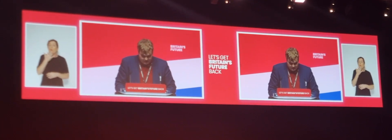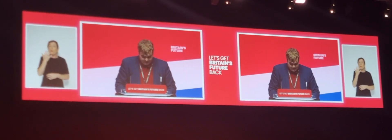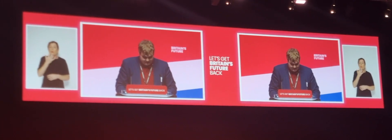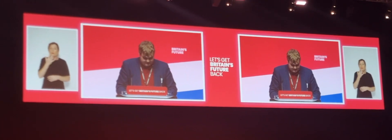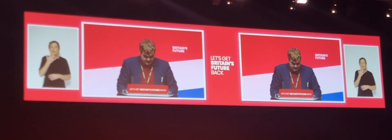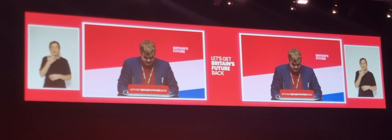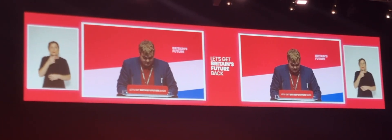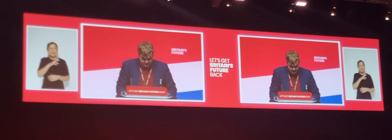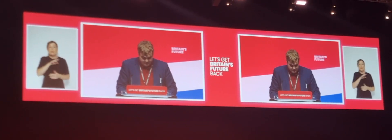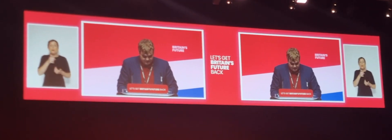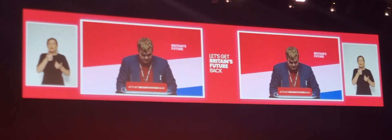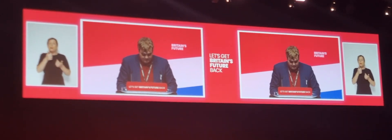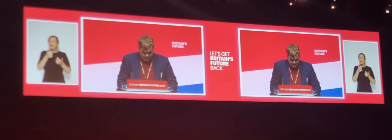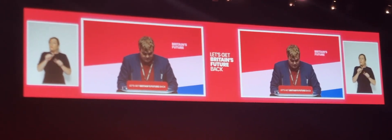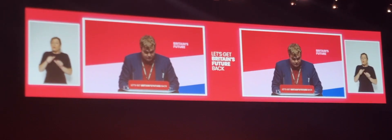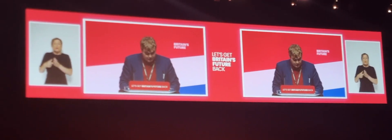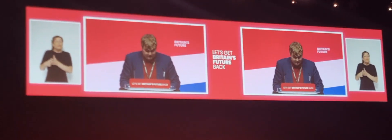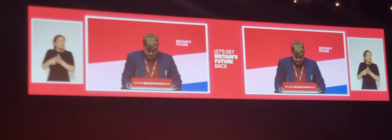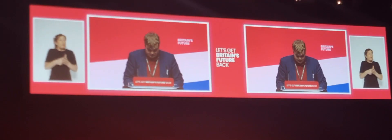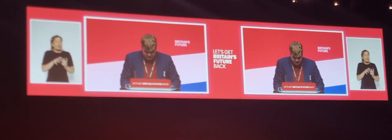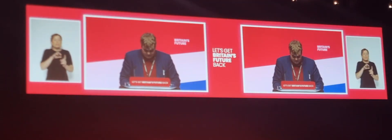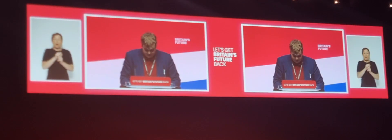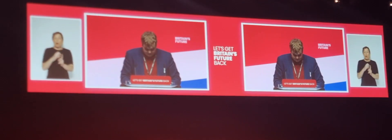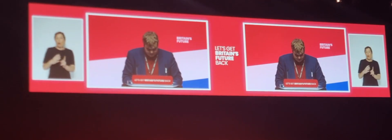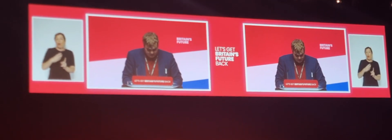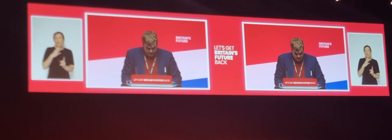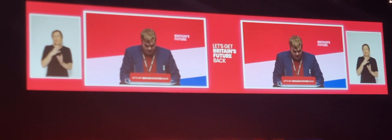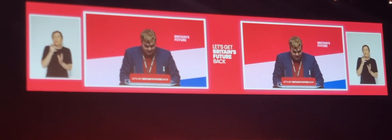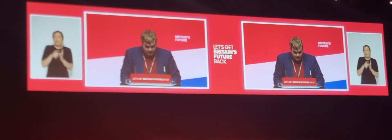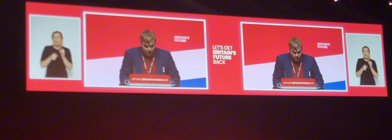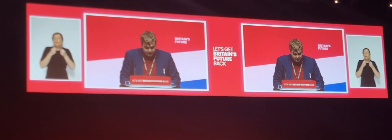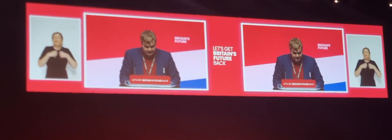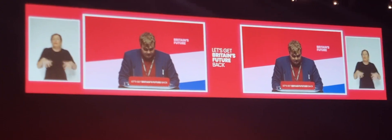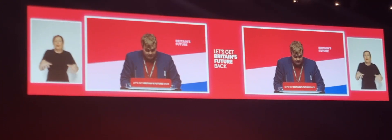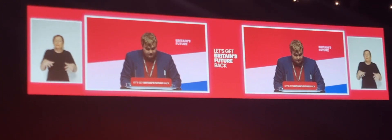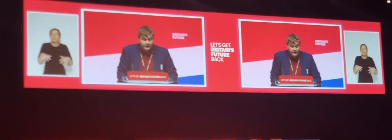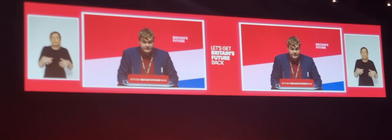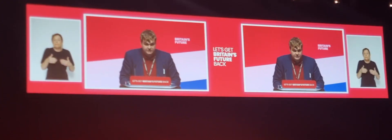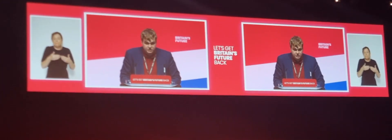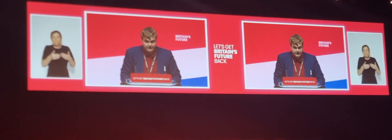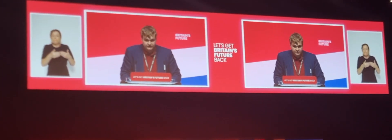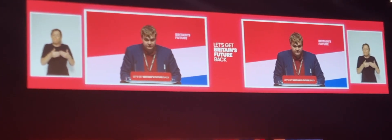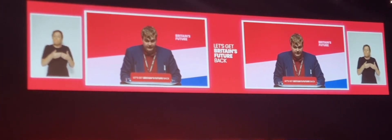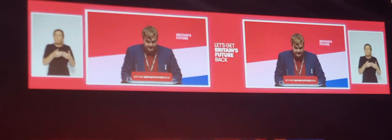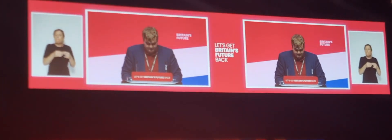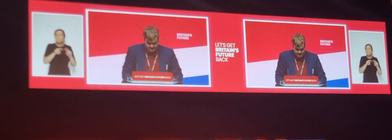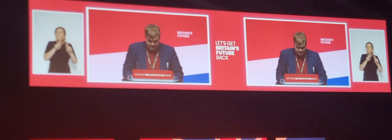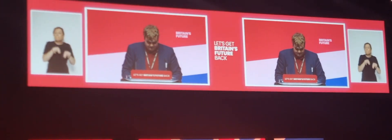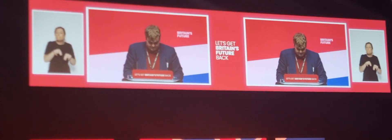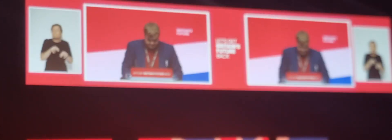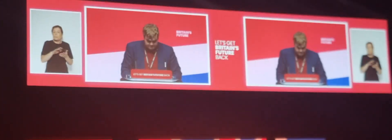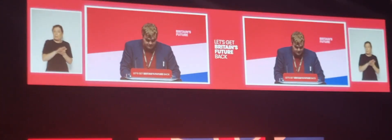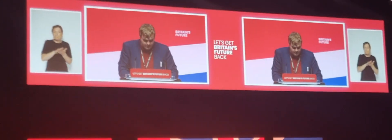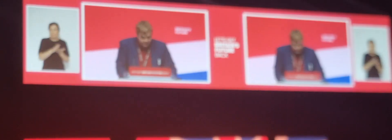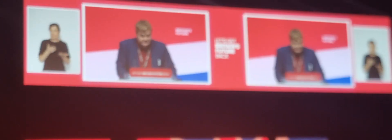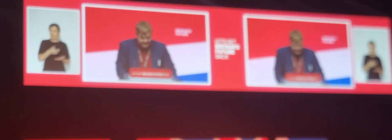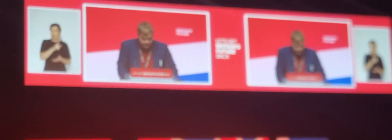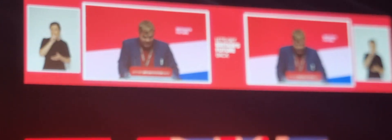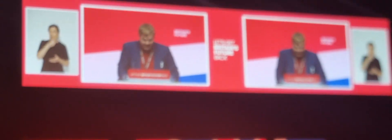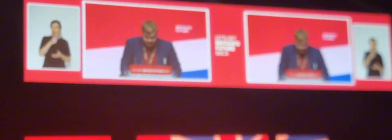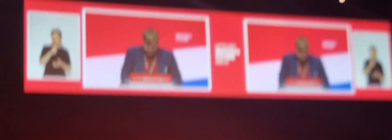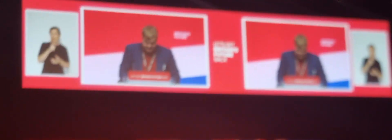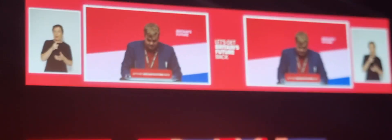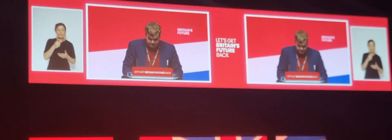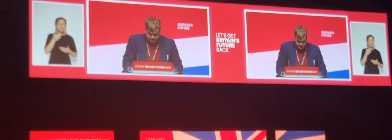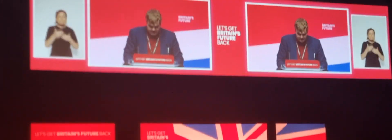By the time he had a diagnosis, it spread and it was terminal, and he wasn't given the fighting chance that he deserved. But today